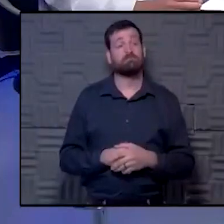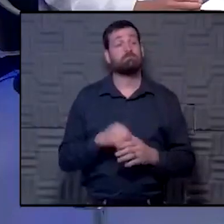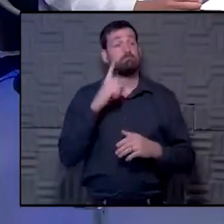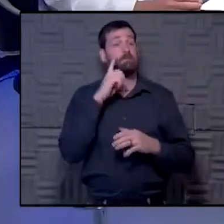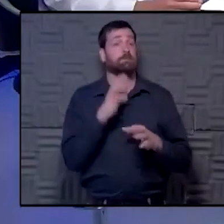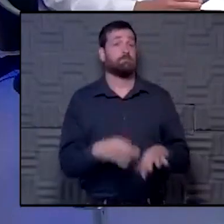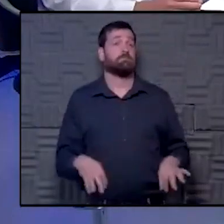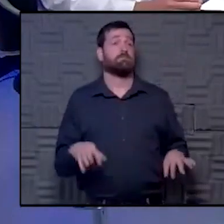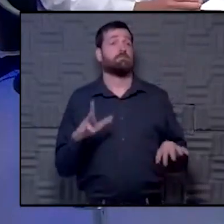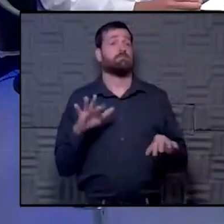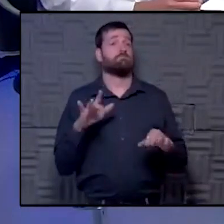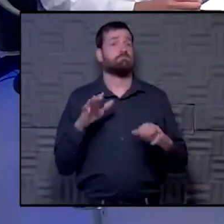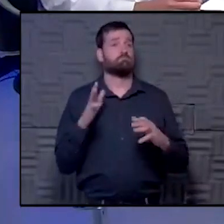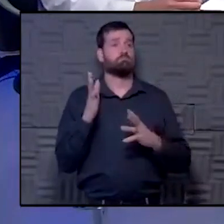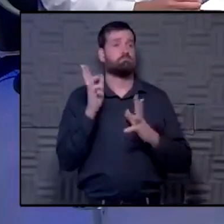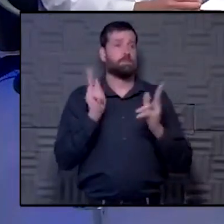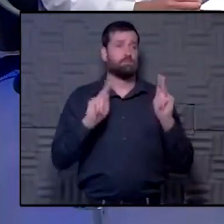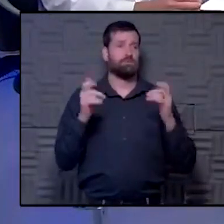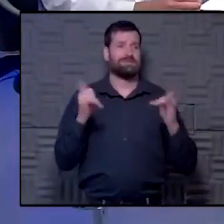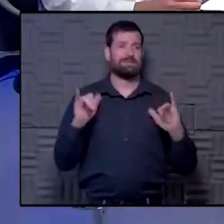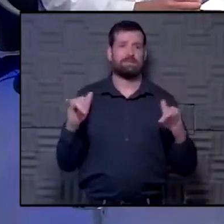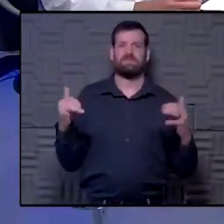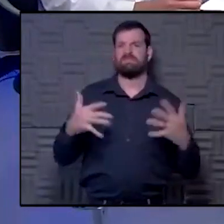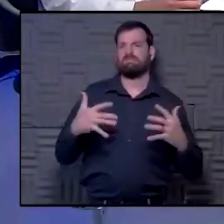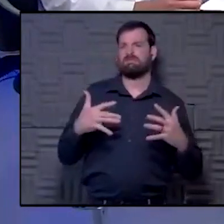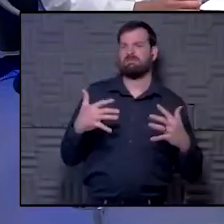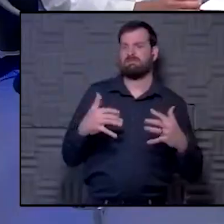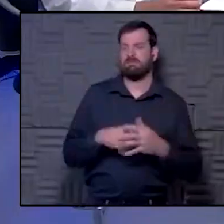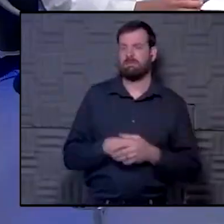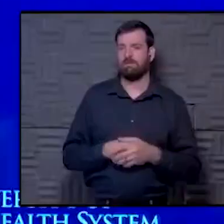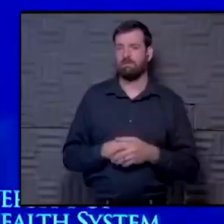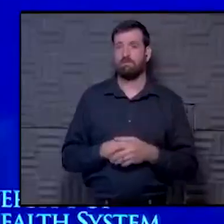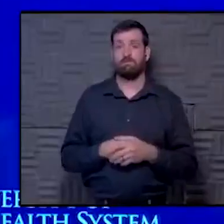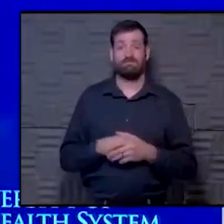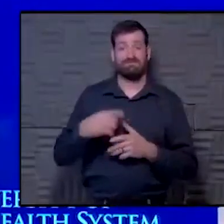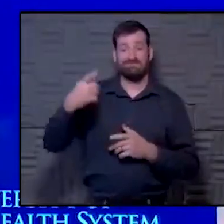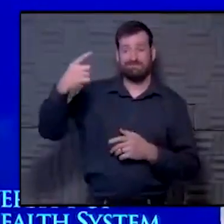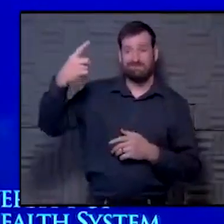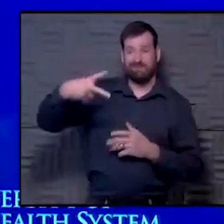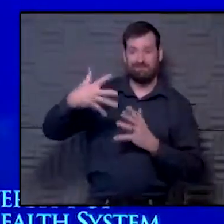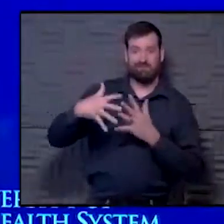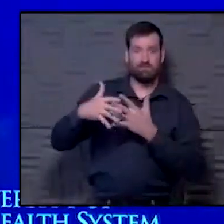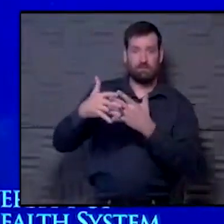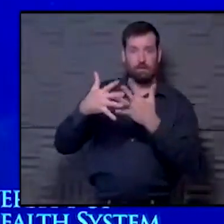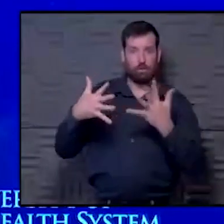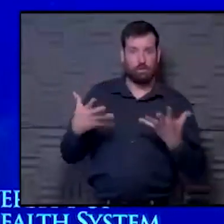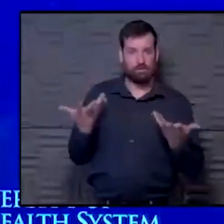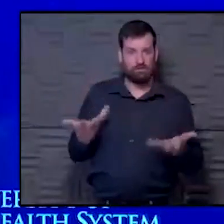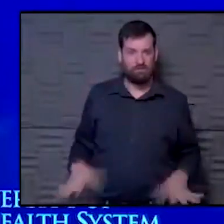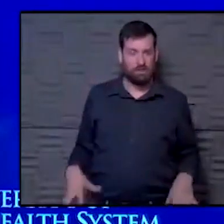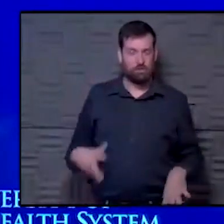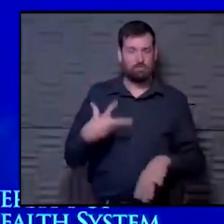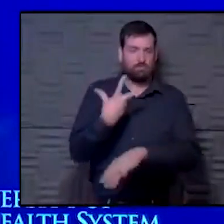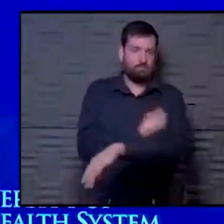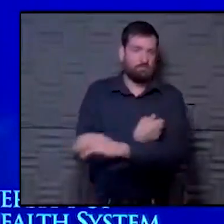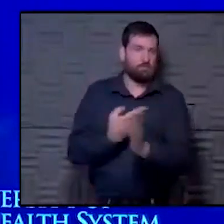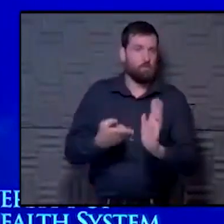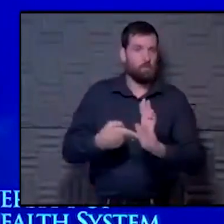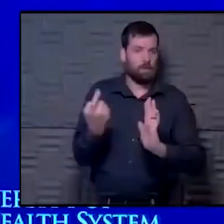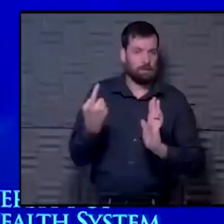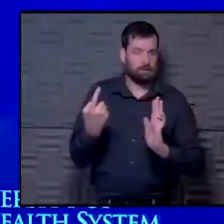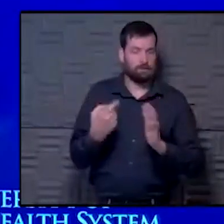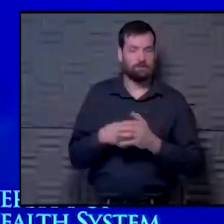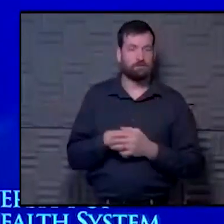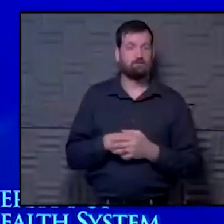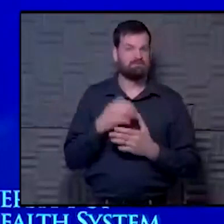that people have a little bit of fear still. So my guess is that, we have 50% of Americans have had one vaccination, and